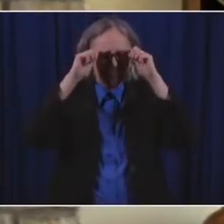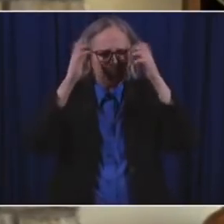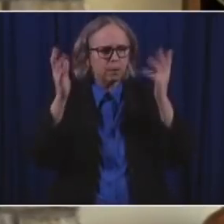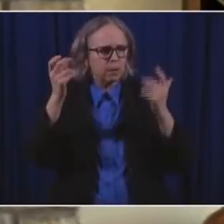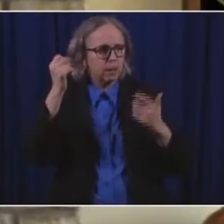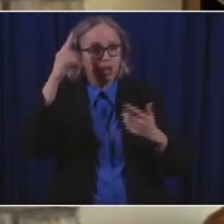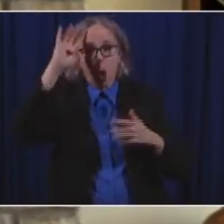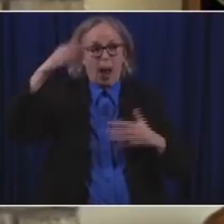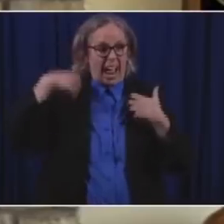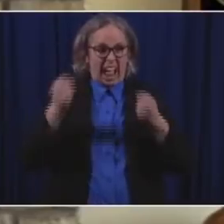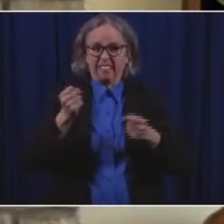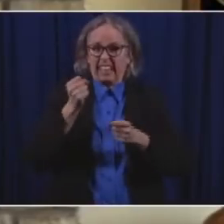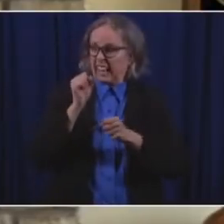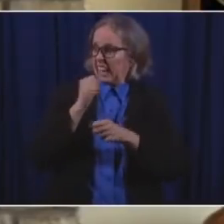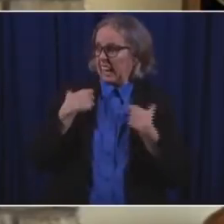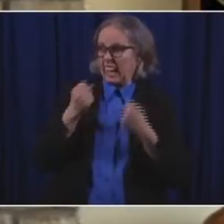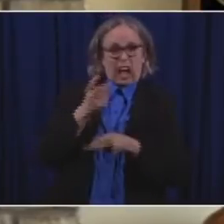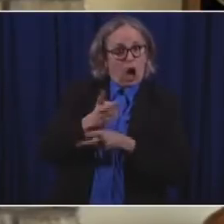workers,